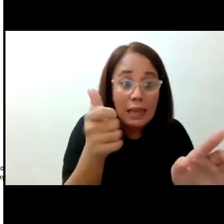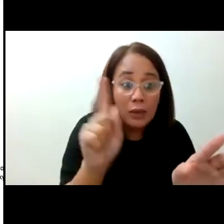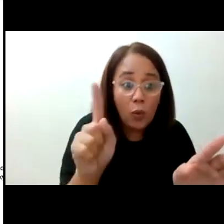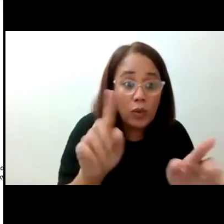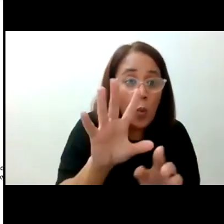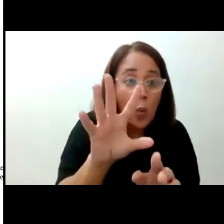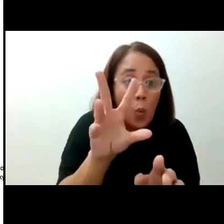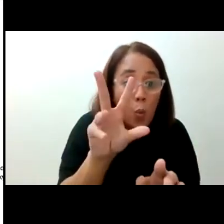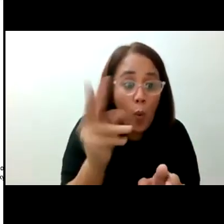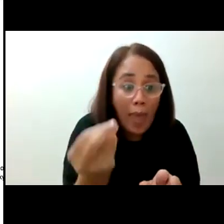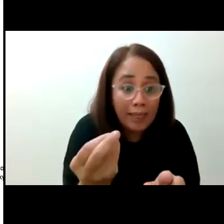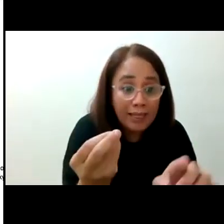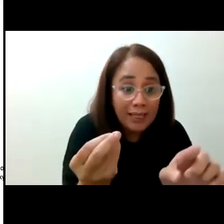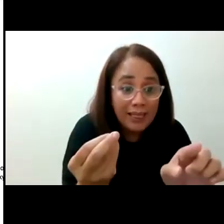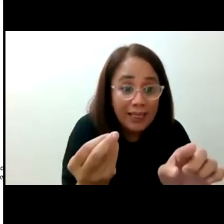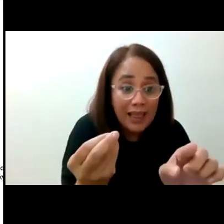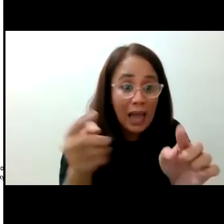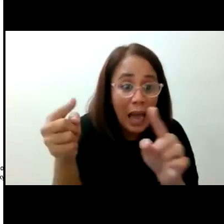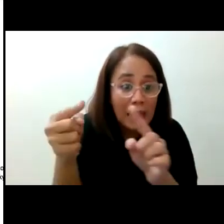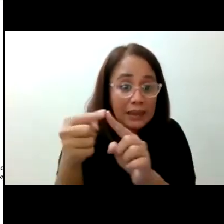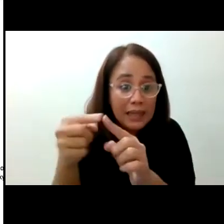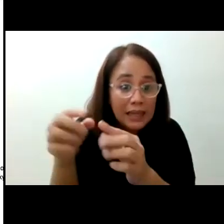sentence.